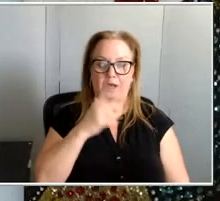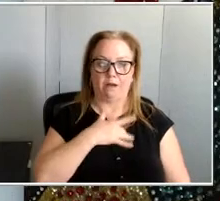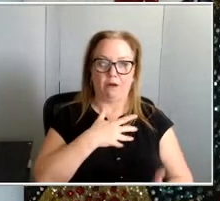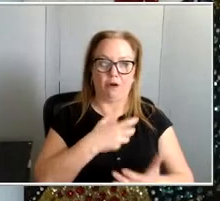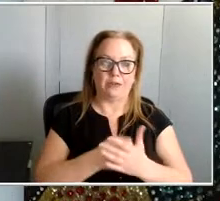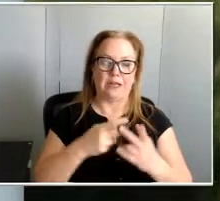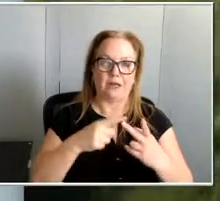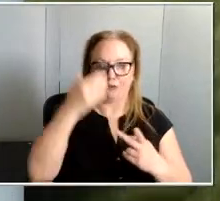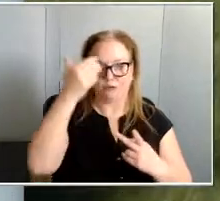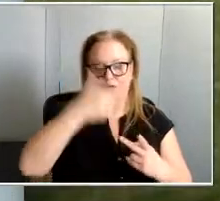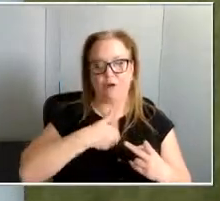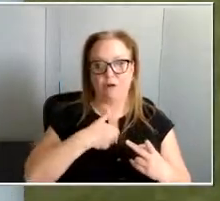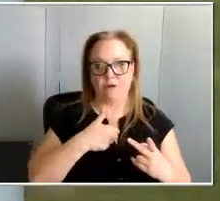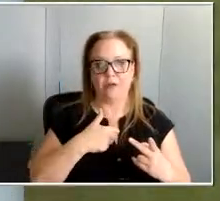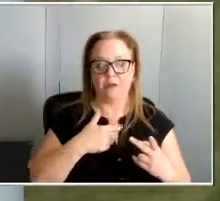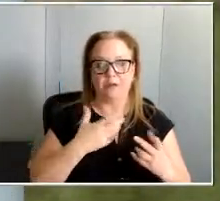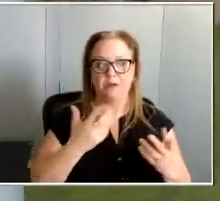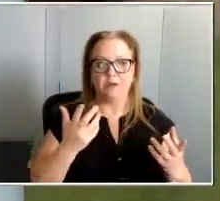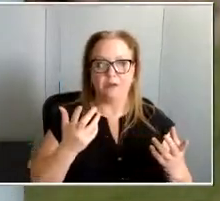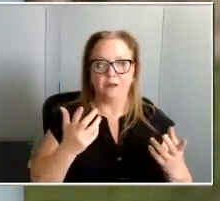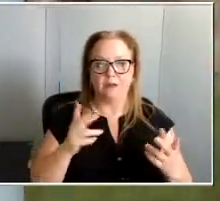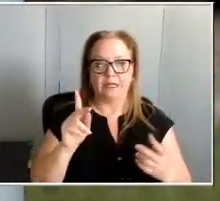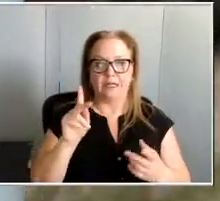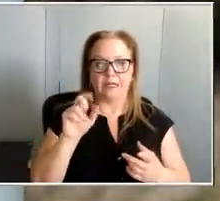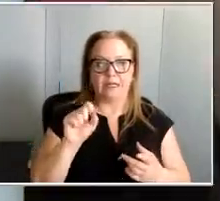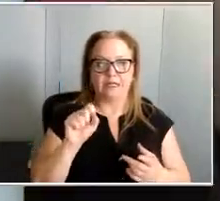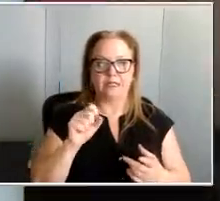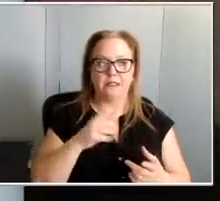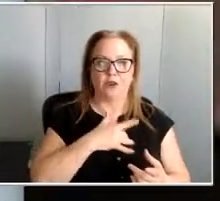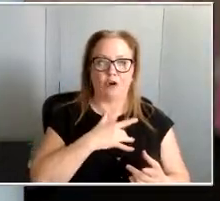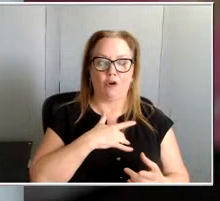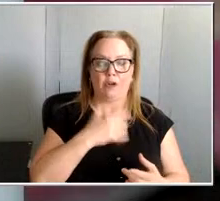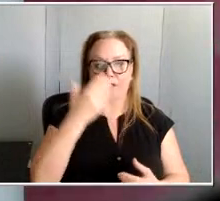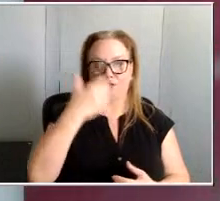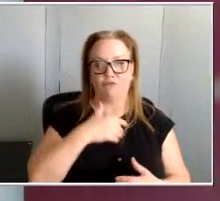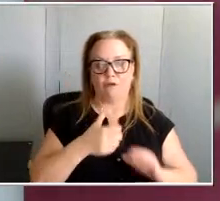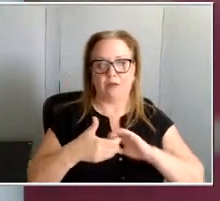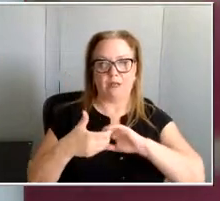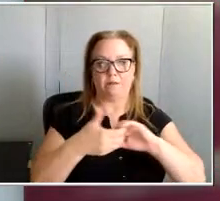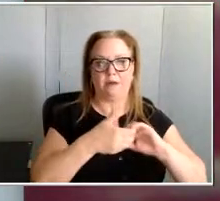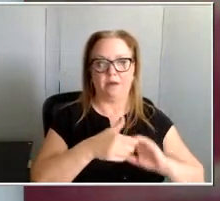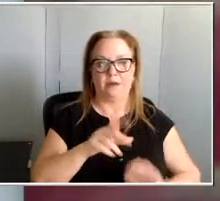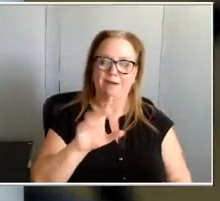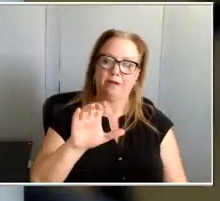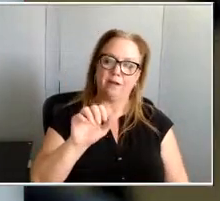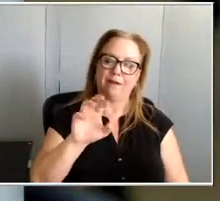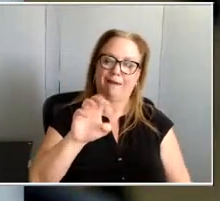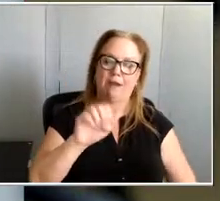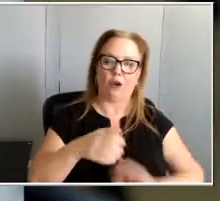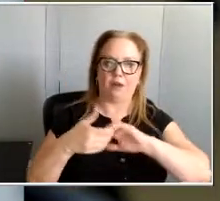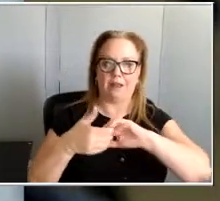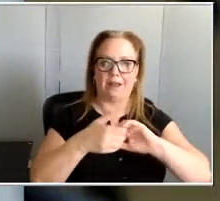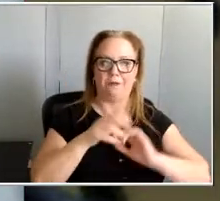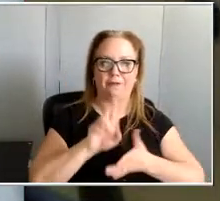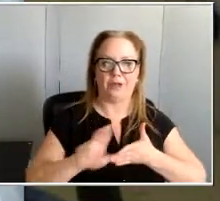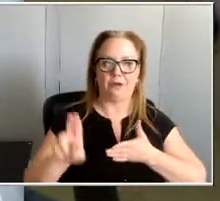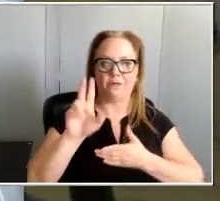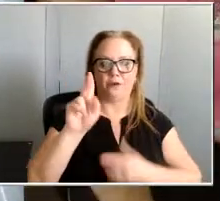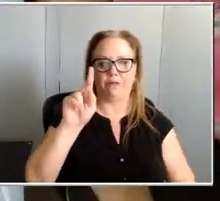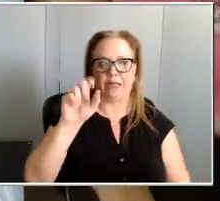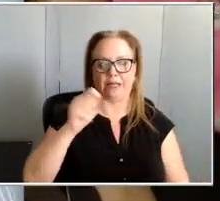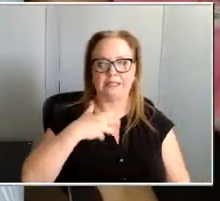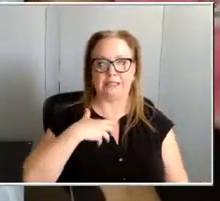higher readmission rates. The Kansas Heart and Stroke Collaborative, which is now known as the Care Collaborative that the University of Kansas Health System